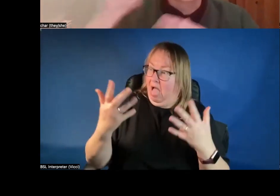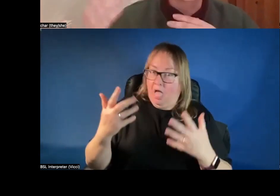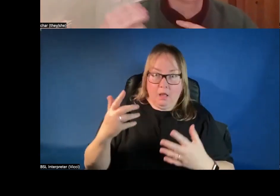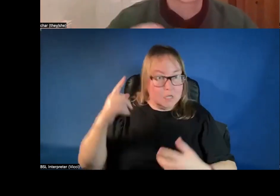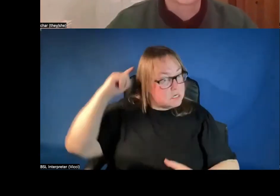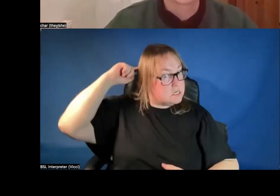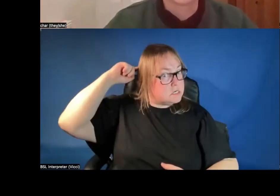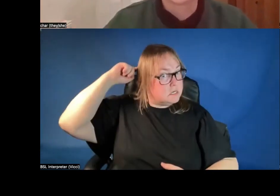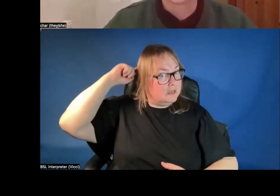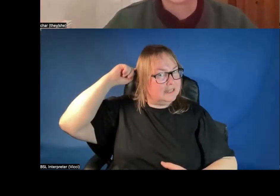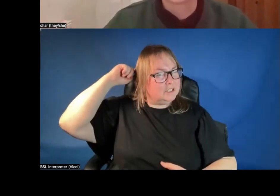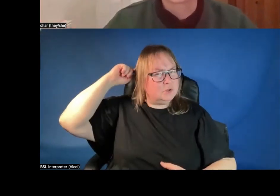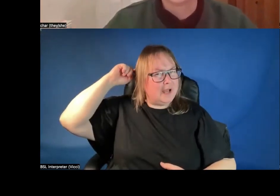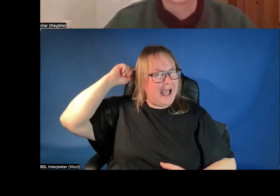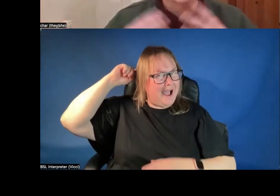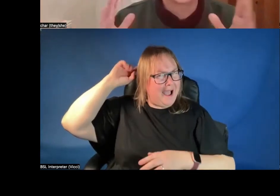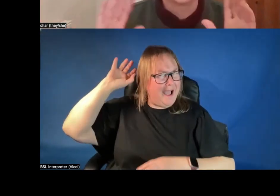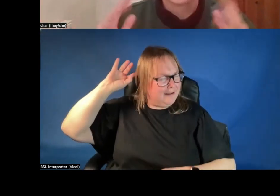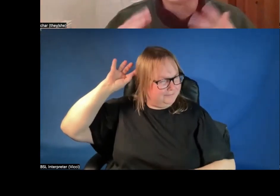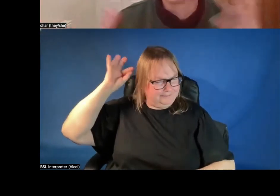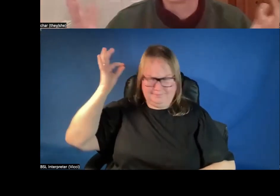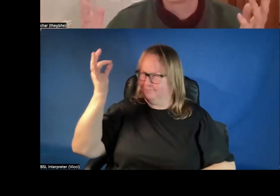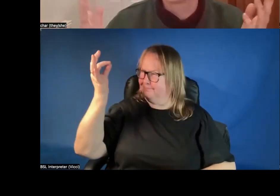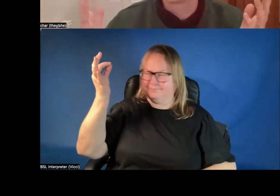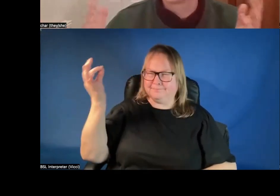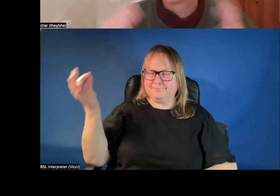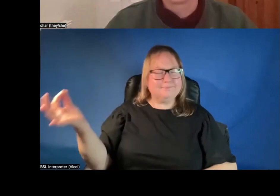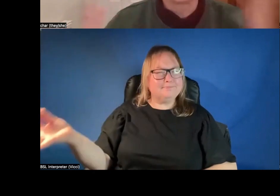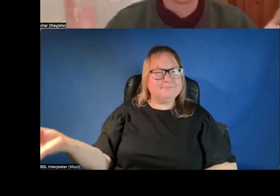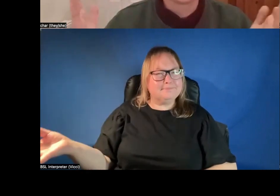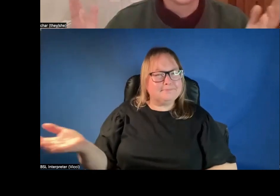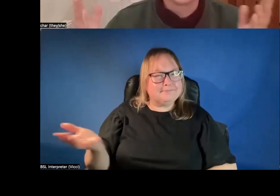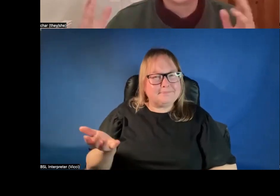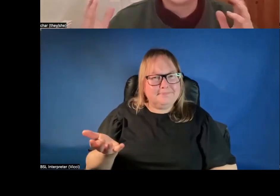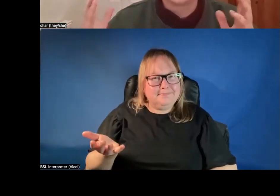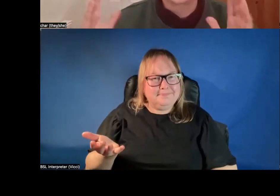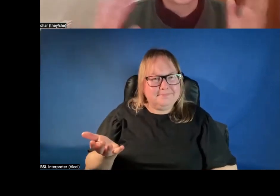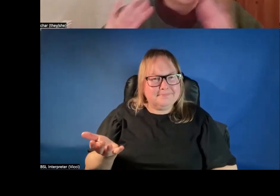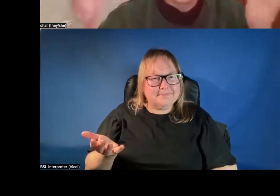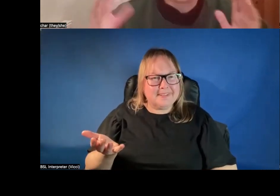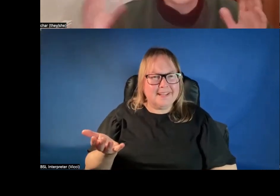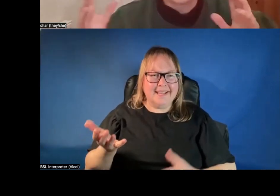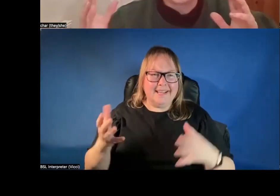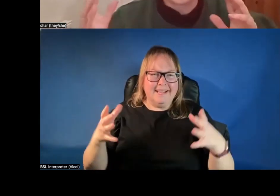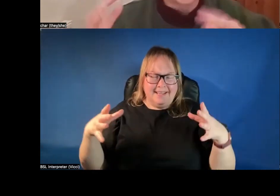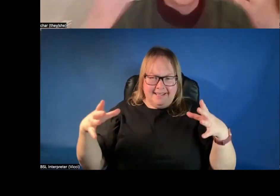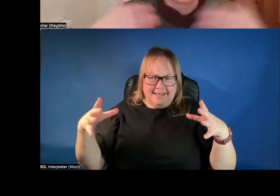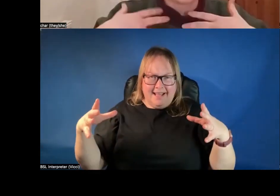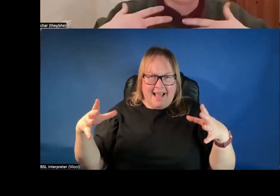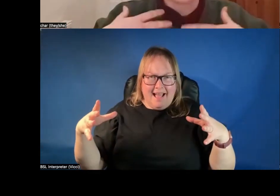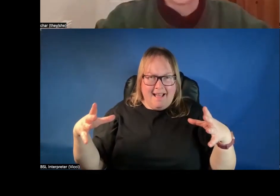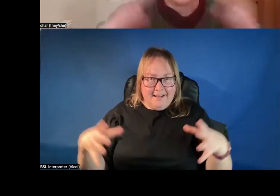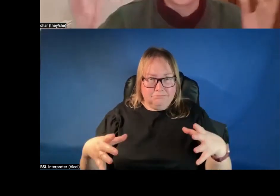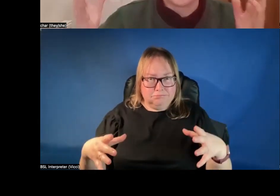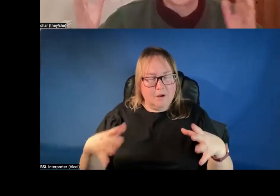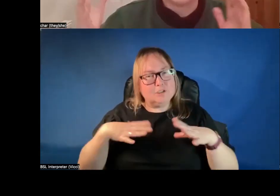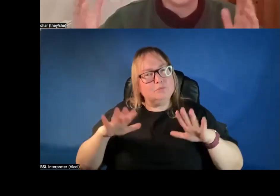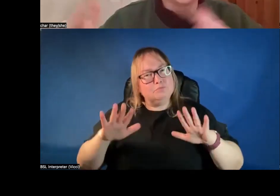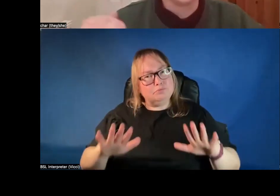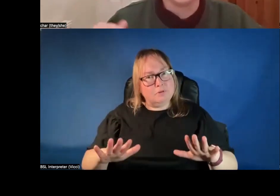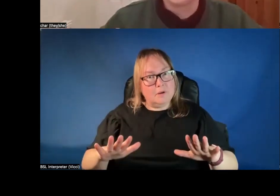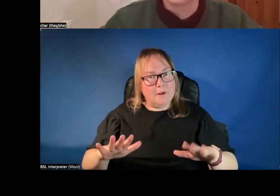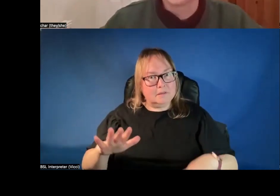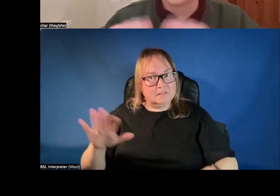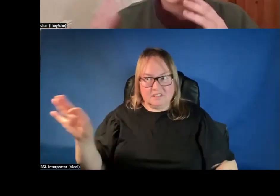collective work recently is like, you know, but like, when are we going to do this, like, including myself, like, when